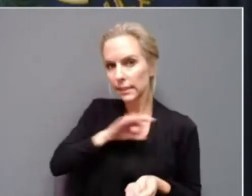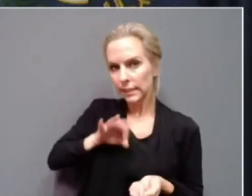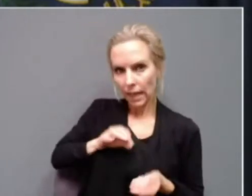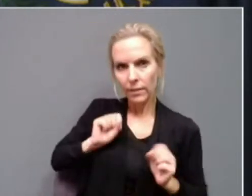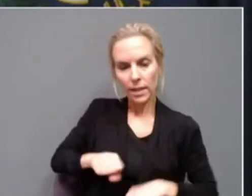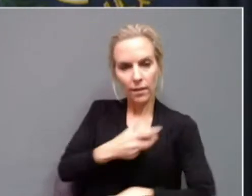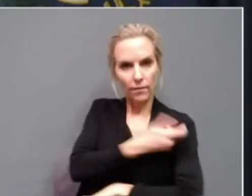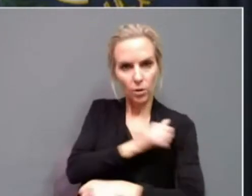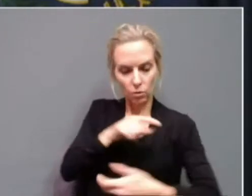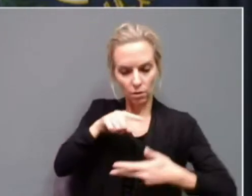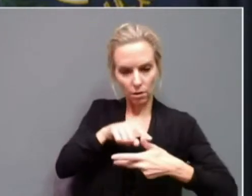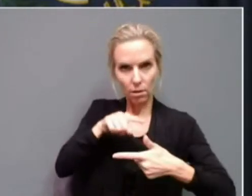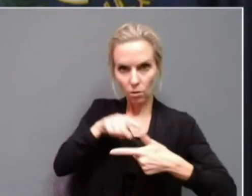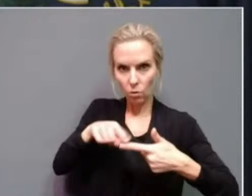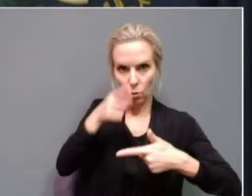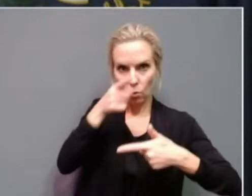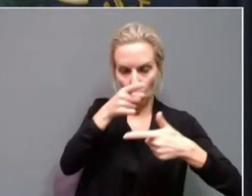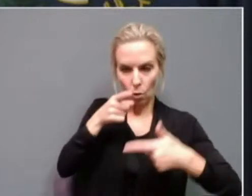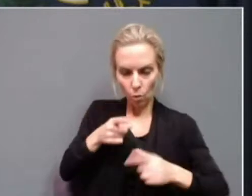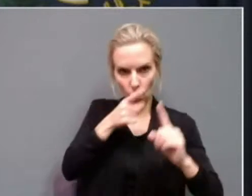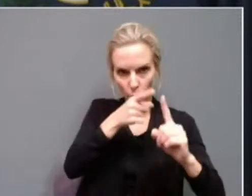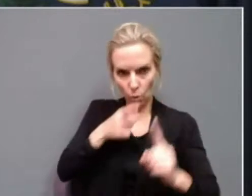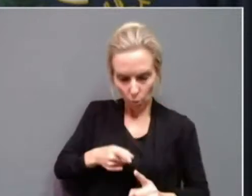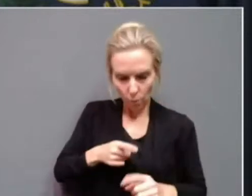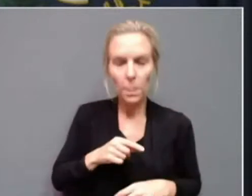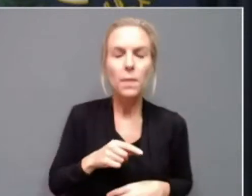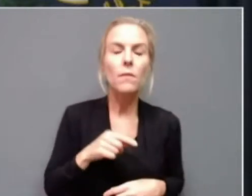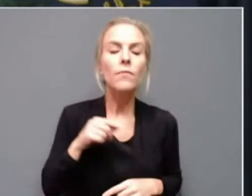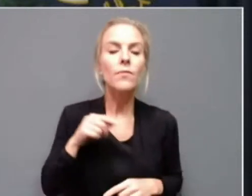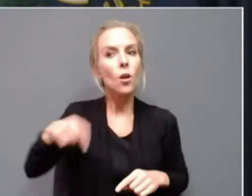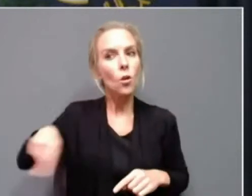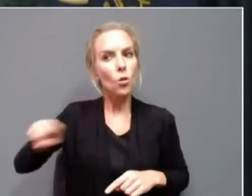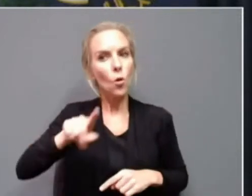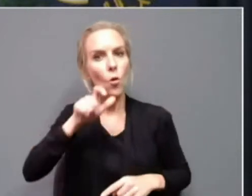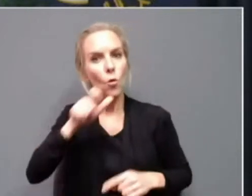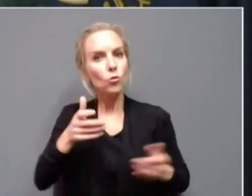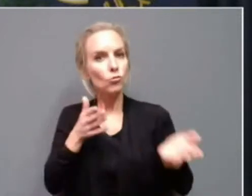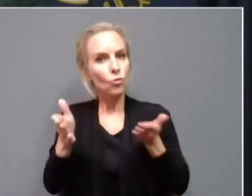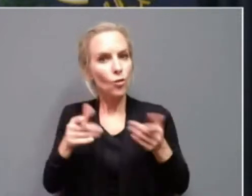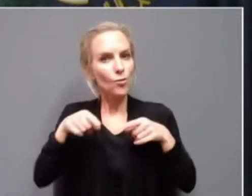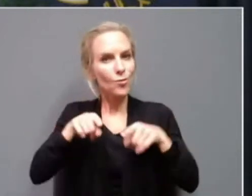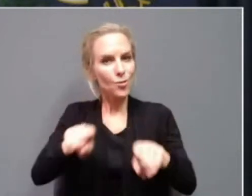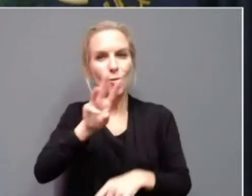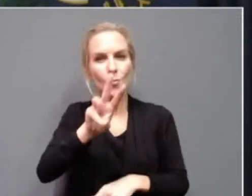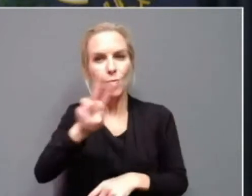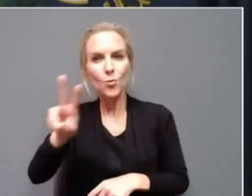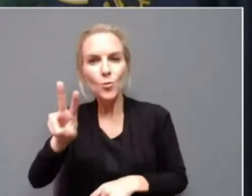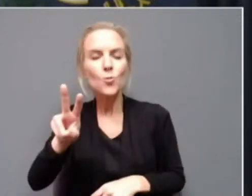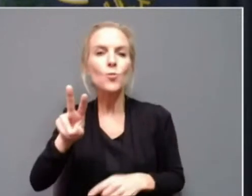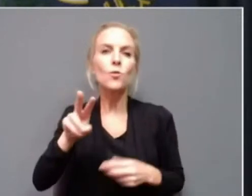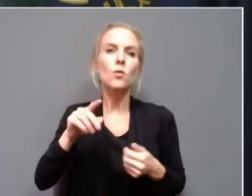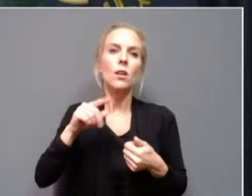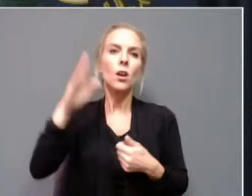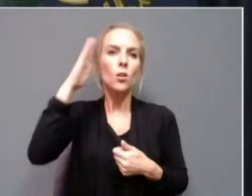Our veterans who have served in World War II, Korea, Vietnam,